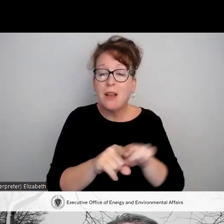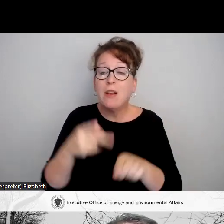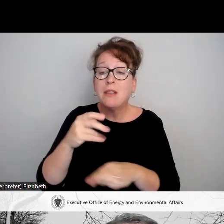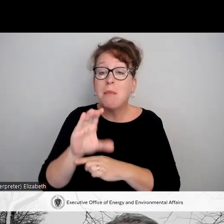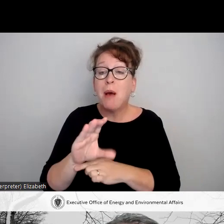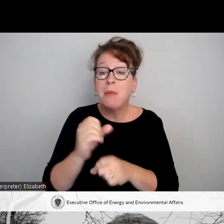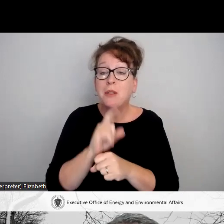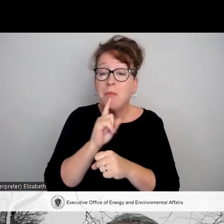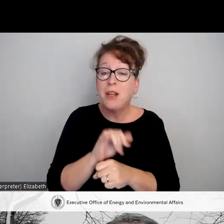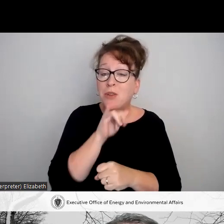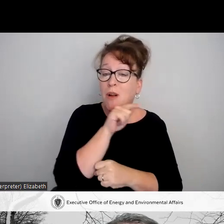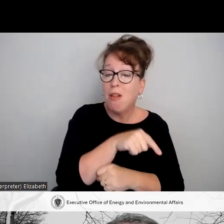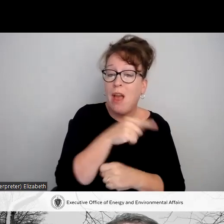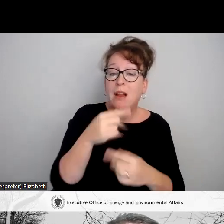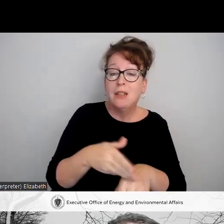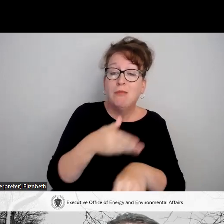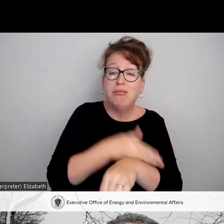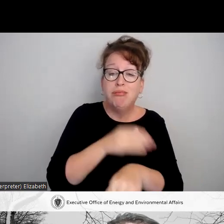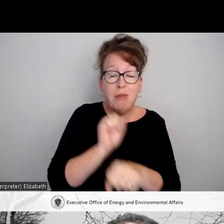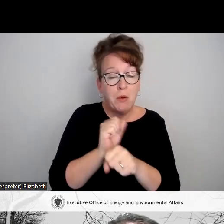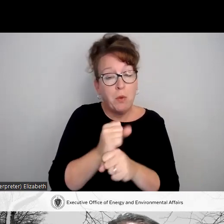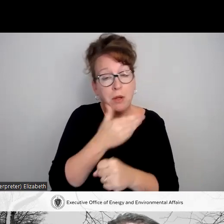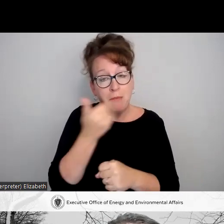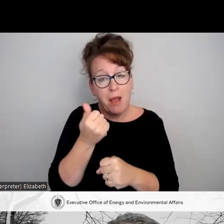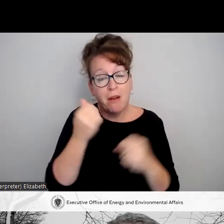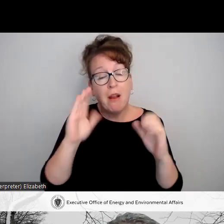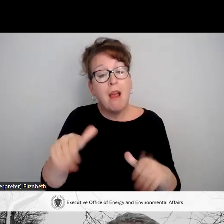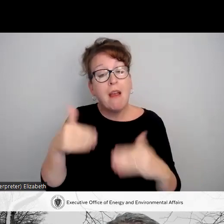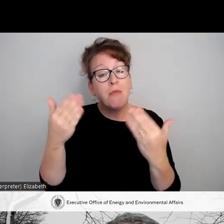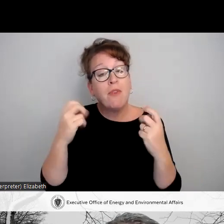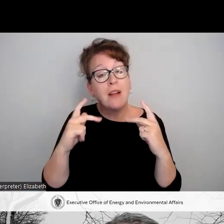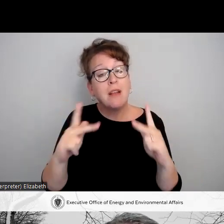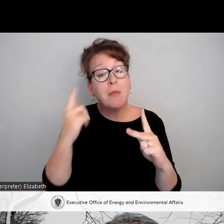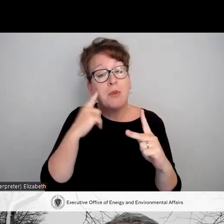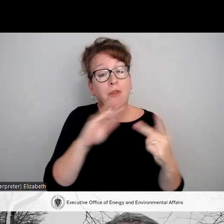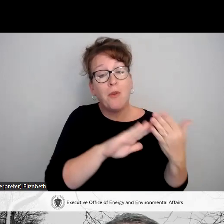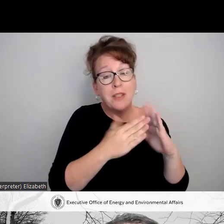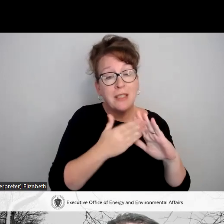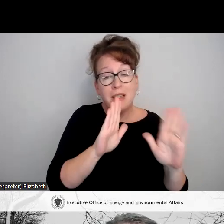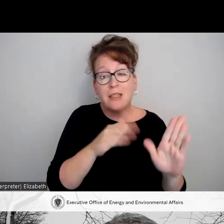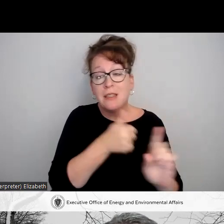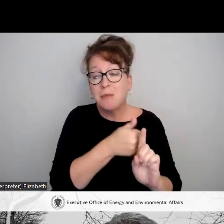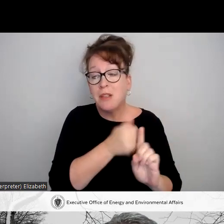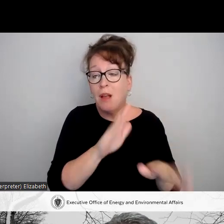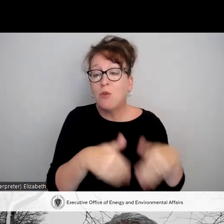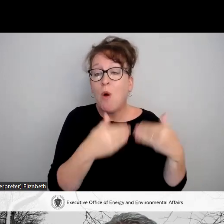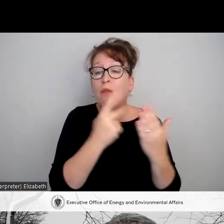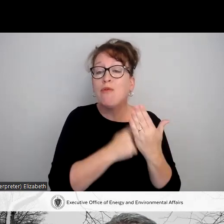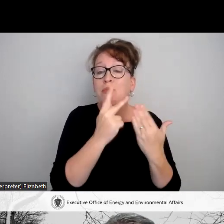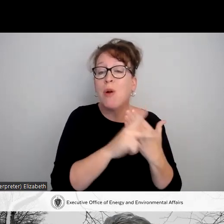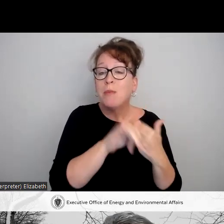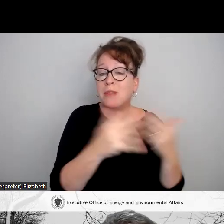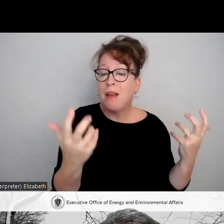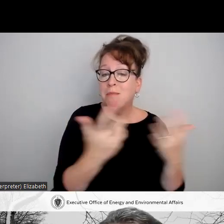aggregation works better and provides opportunities for municipalities to offer programs that suits local needs and